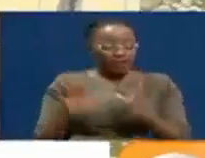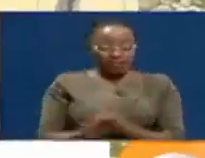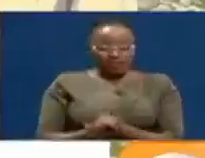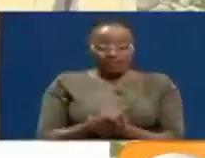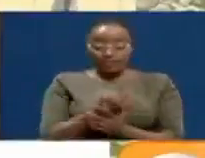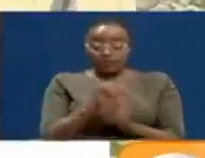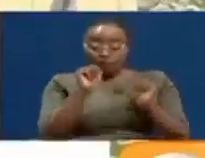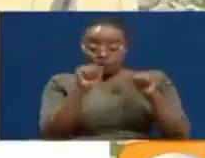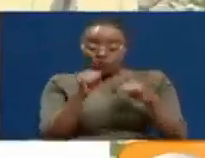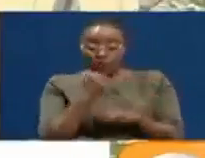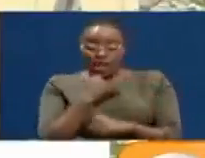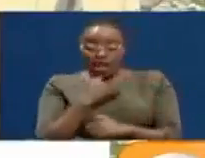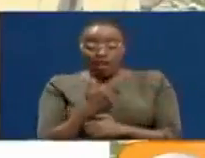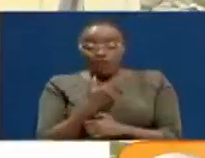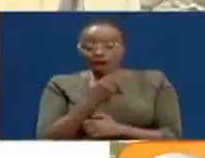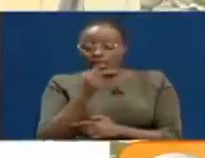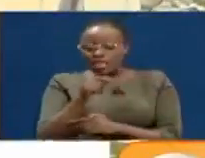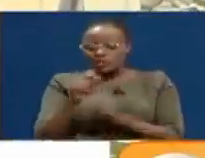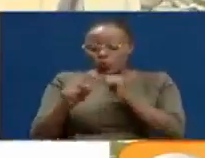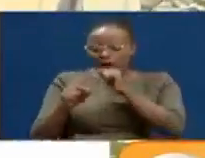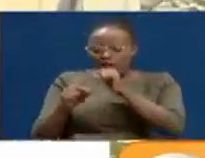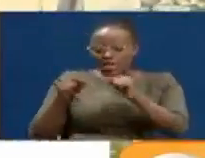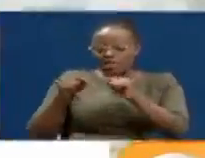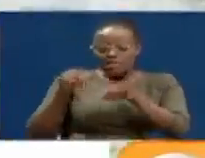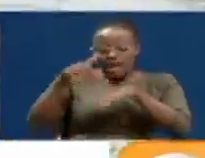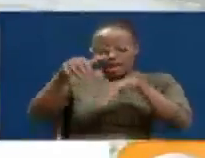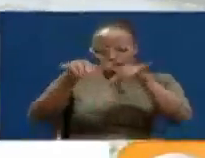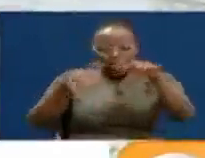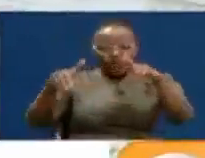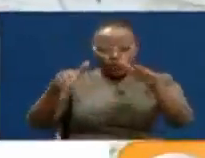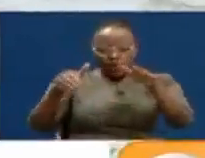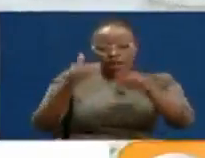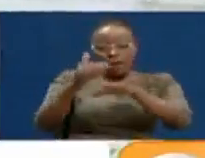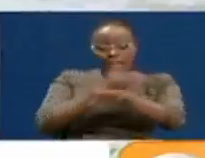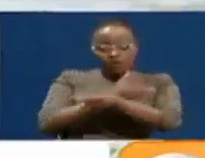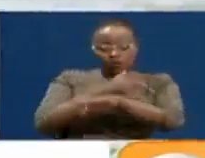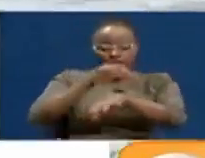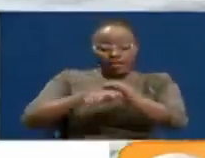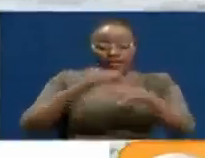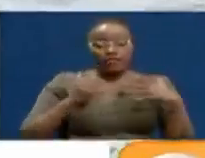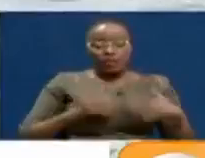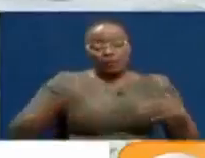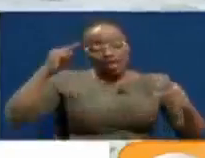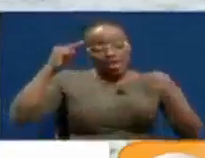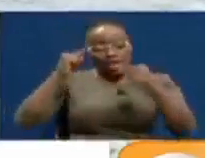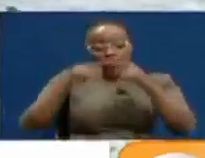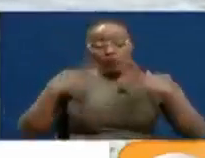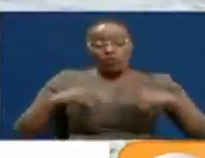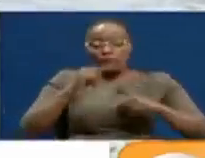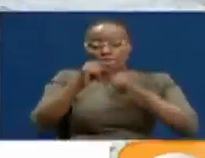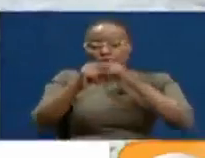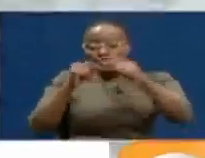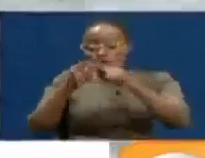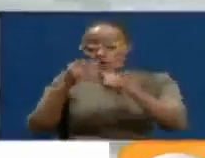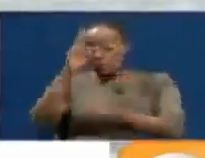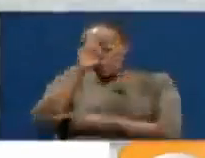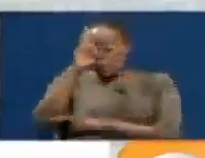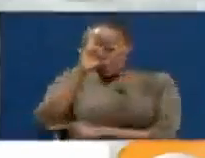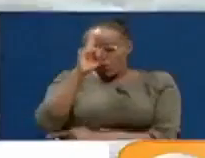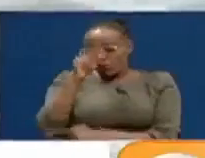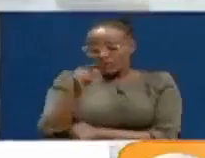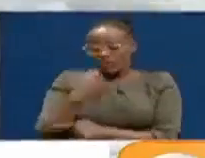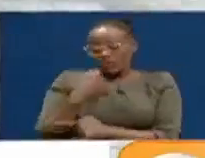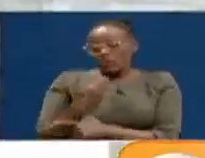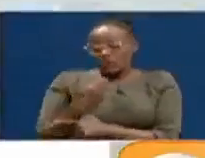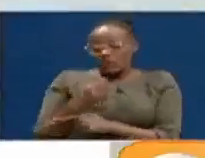to a possibility of the men having been killed roughly a week before discovery. The intention of the killers, according to police, is to